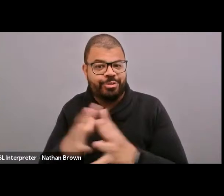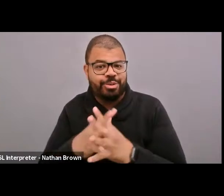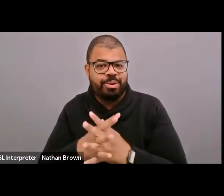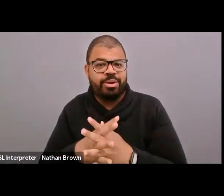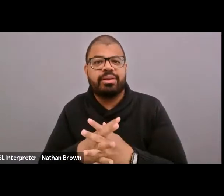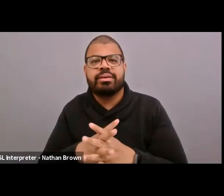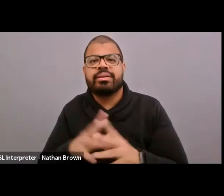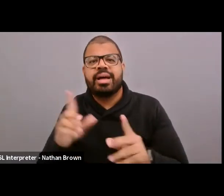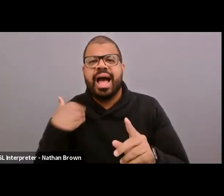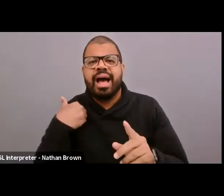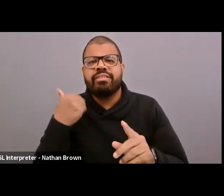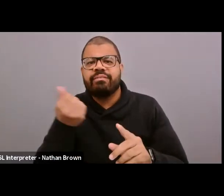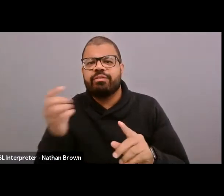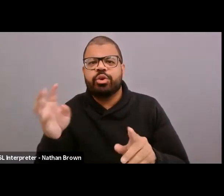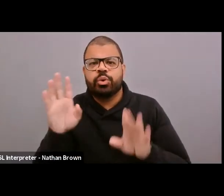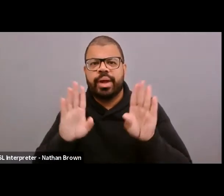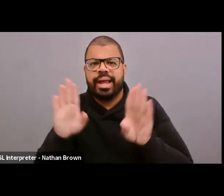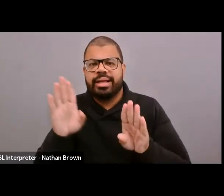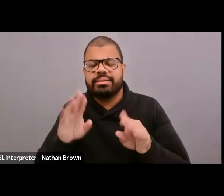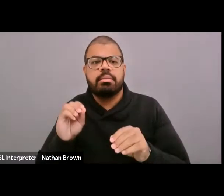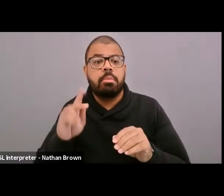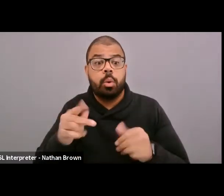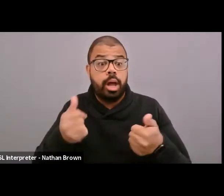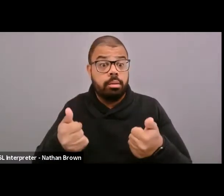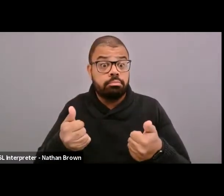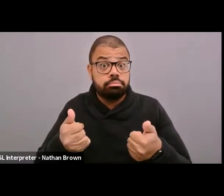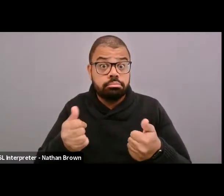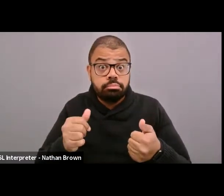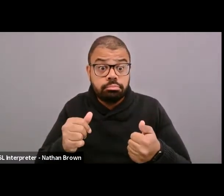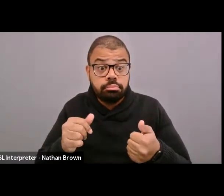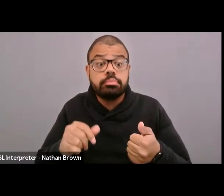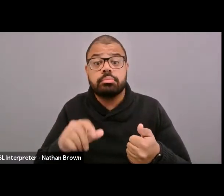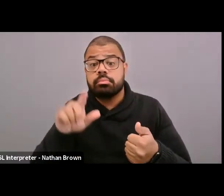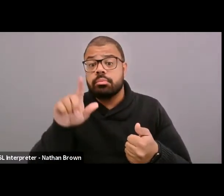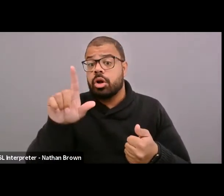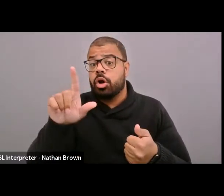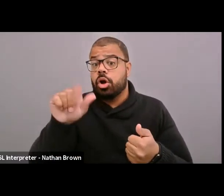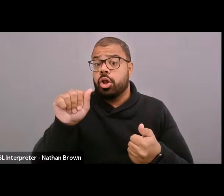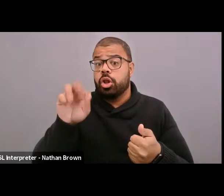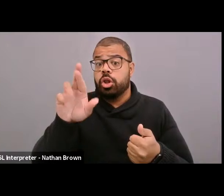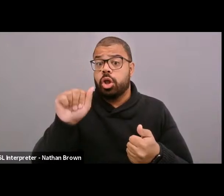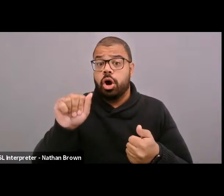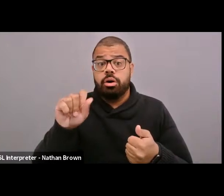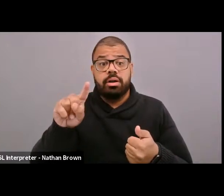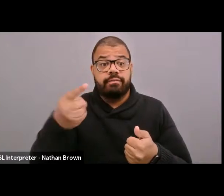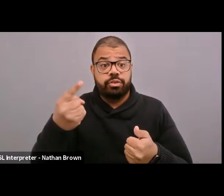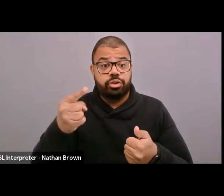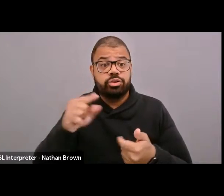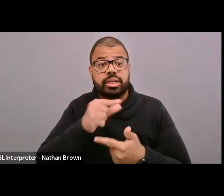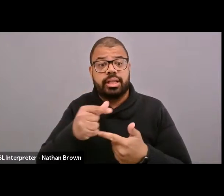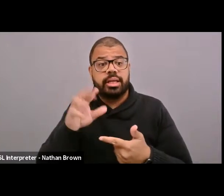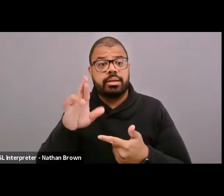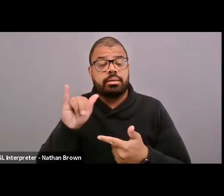We have a few hands up, Denise. Okay, great. Let's see. It looks like Lara is first, and then Brian.